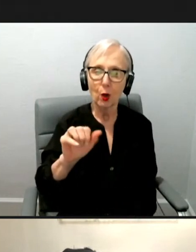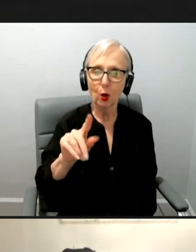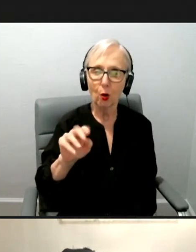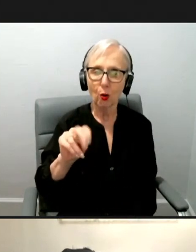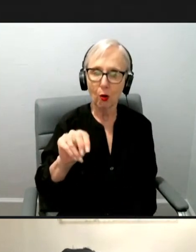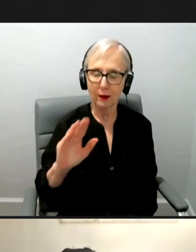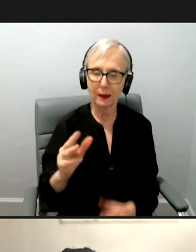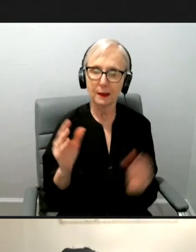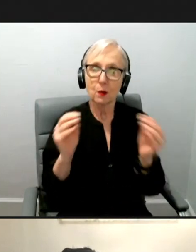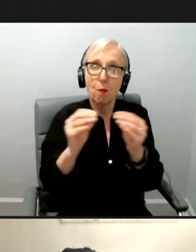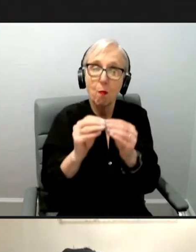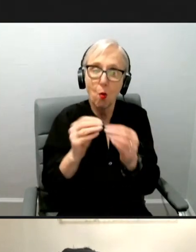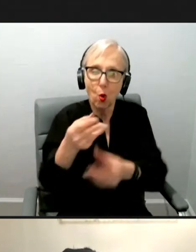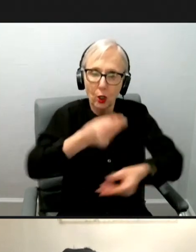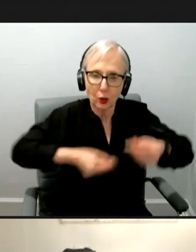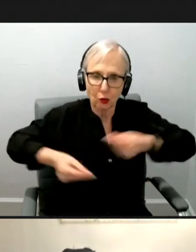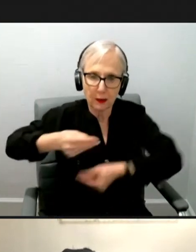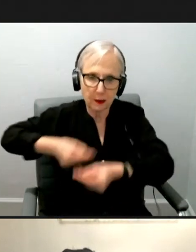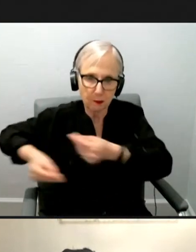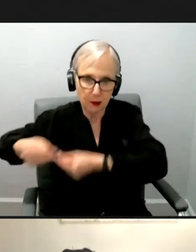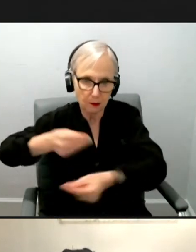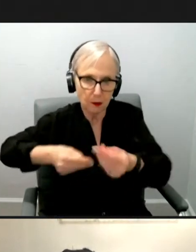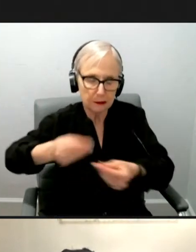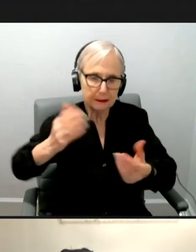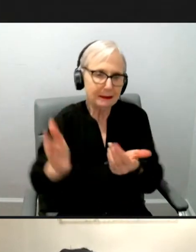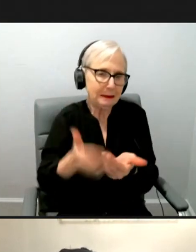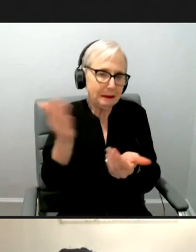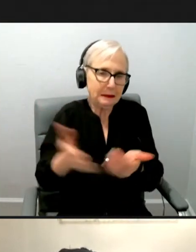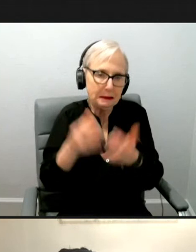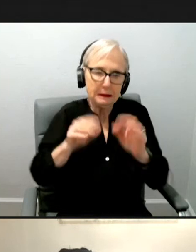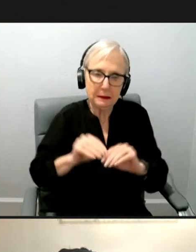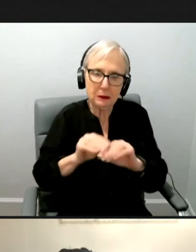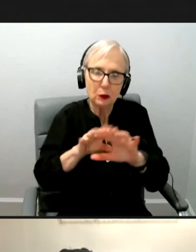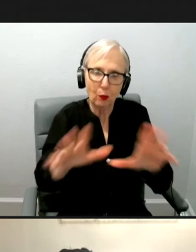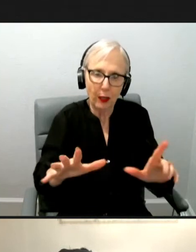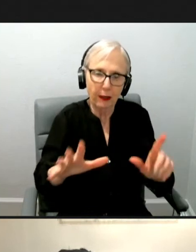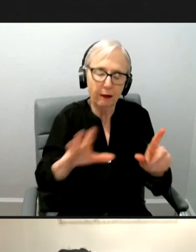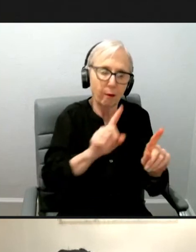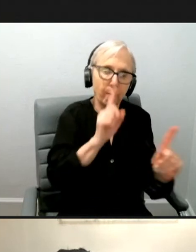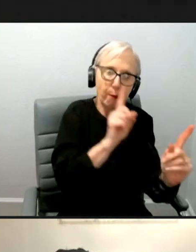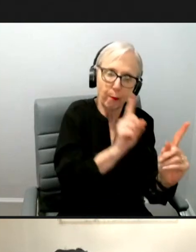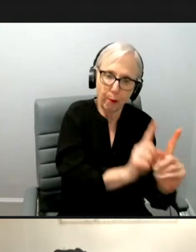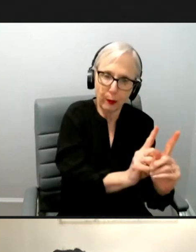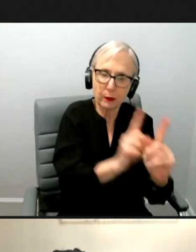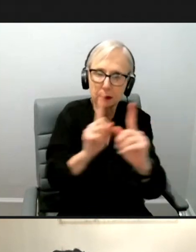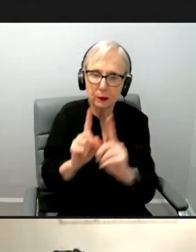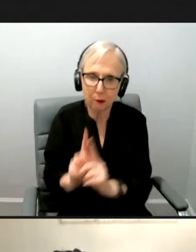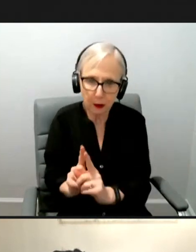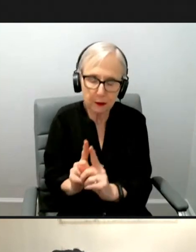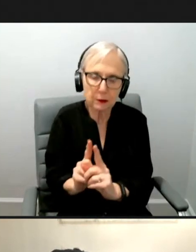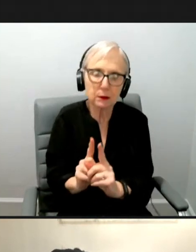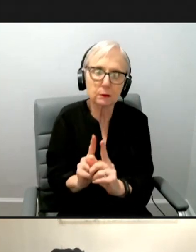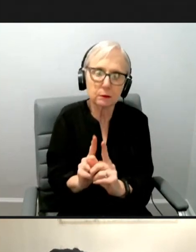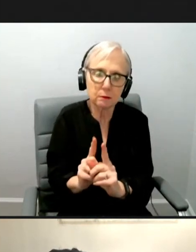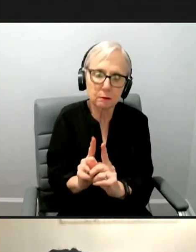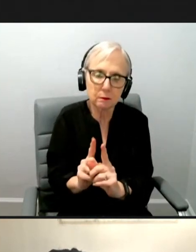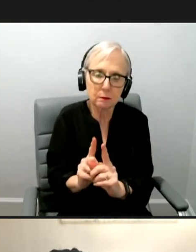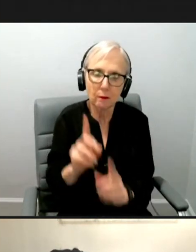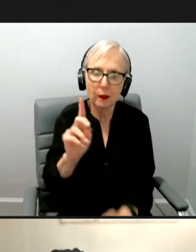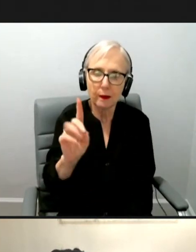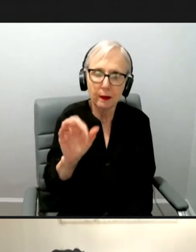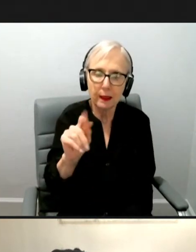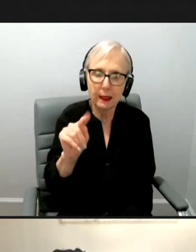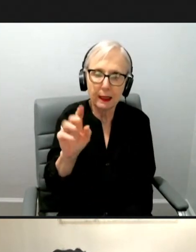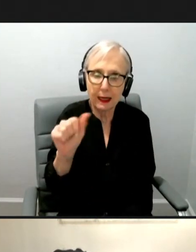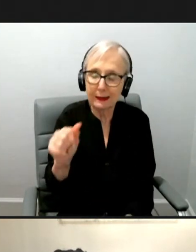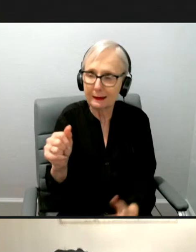more transmissible and so more easily spread from person to person. As I mentioned a few minutes ago, the data are really